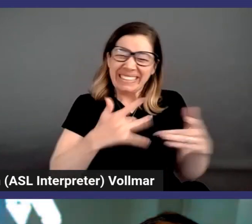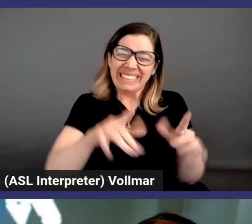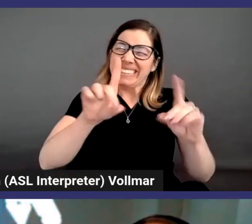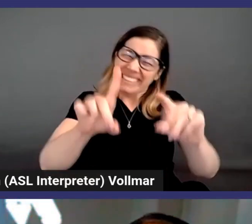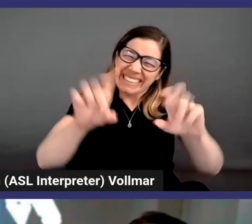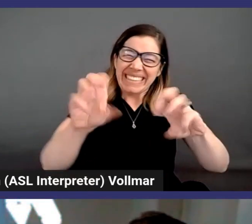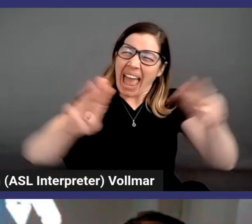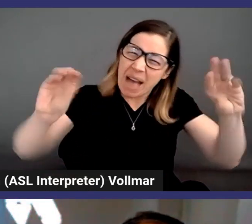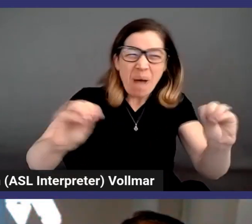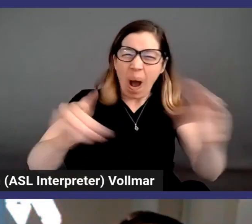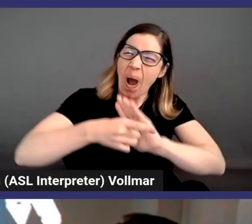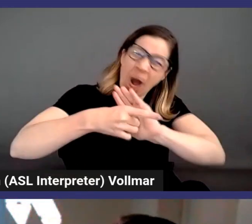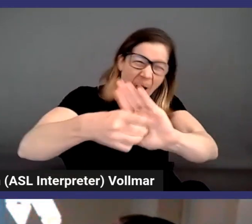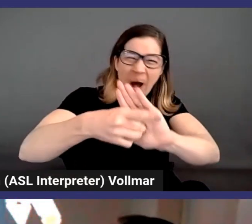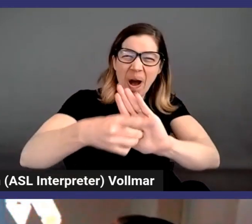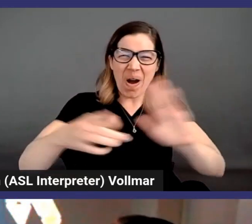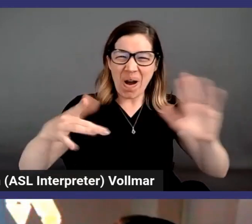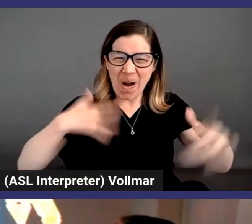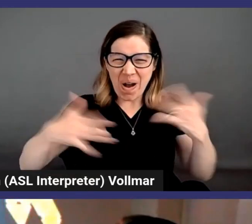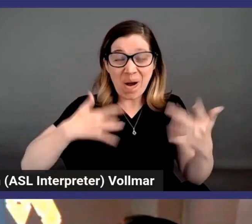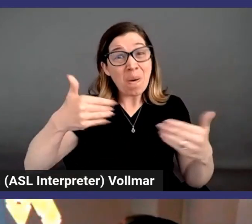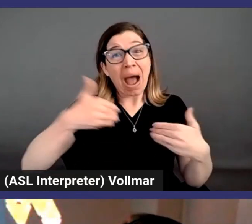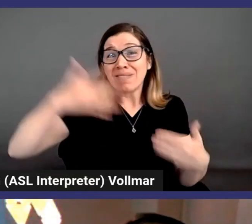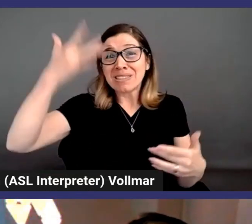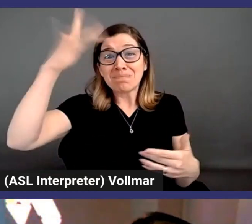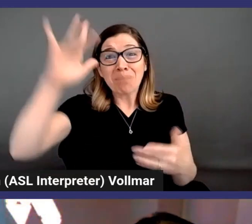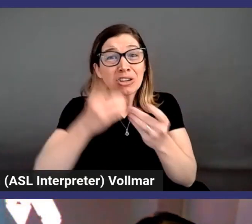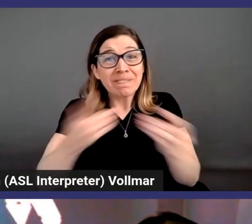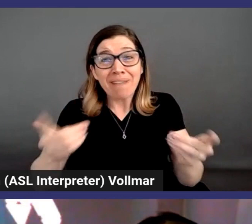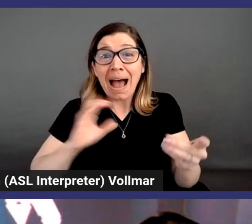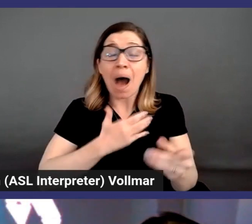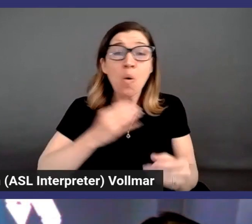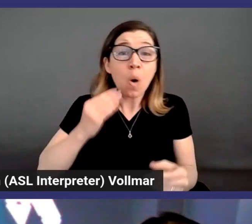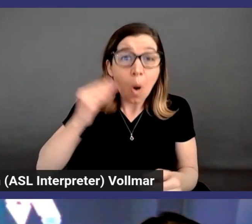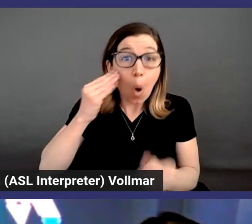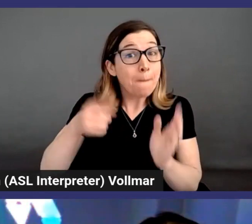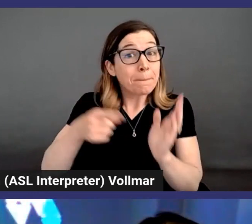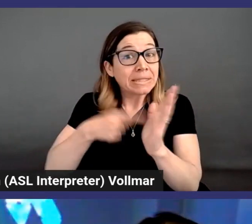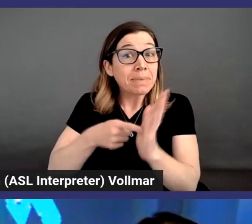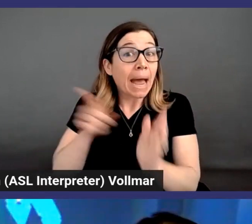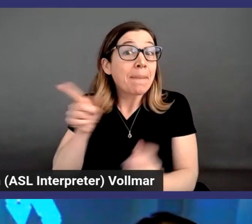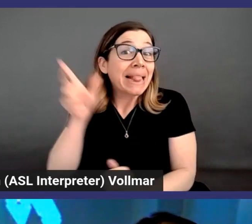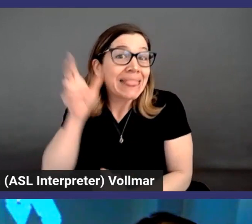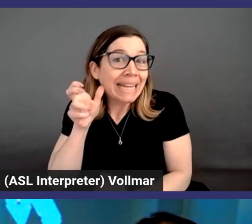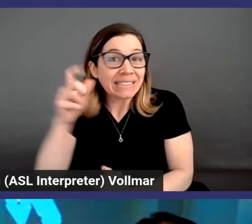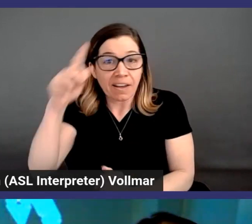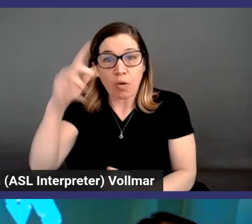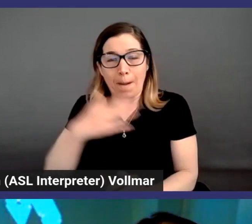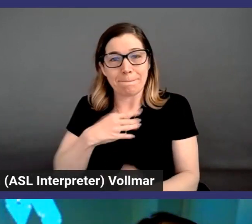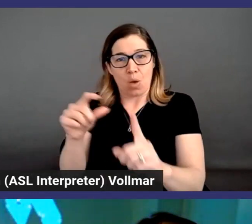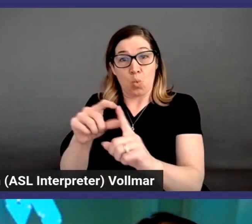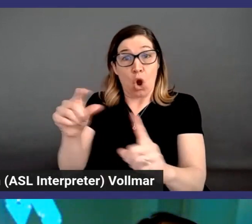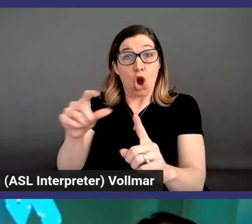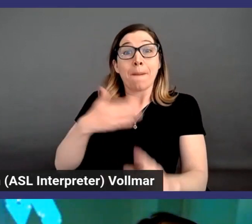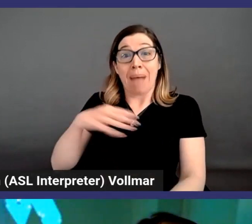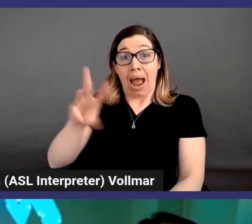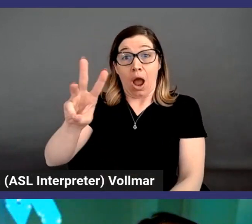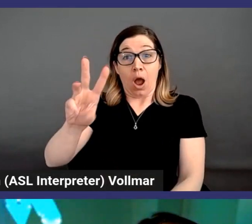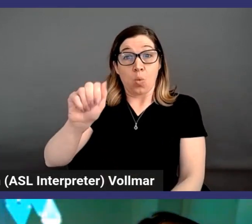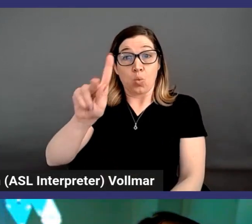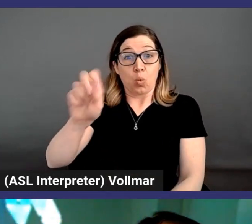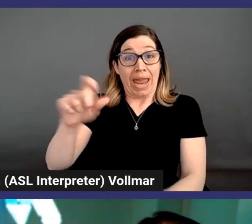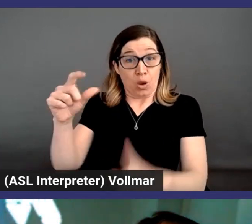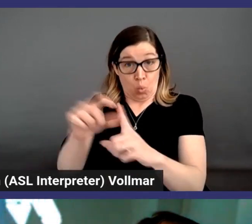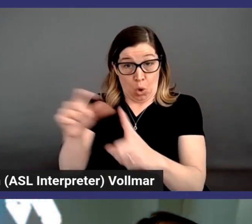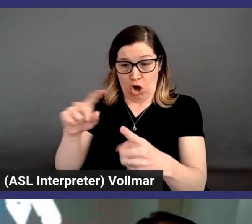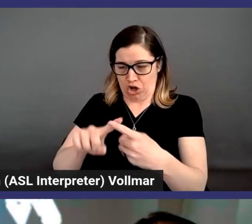So like we have these smart devices in our homes and sometimes they listen for wake words. My wake word is demo. My wake word's also free and food, but